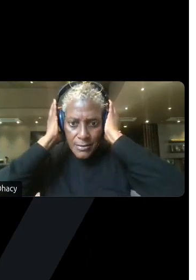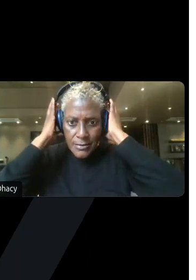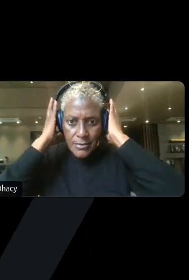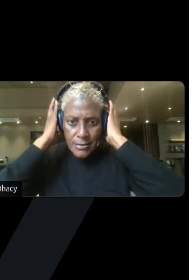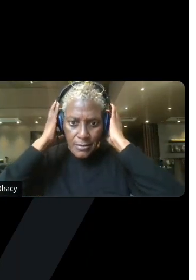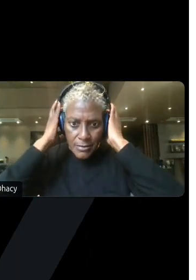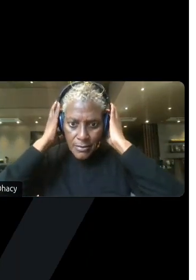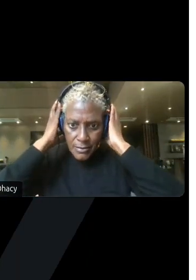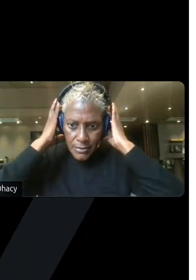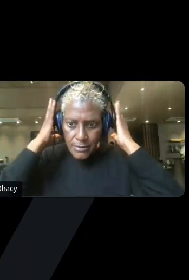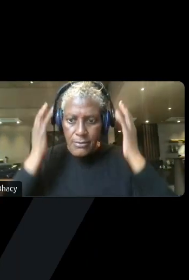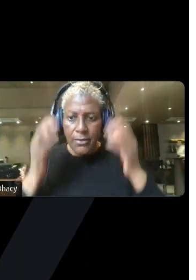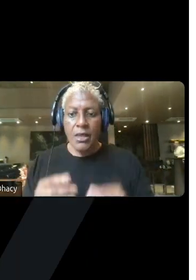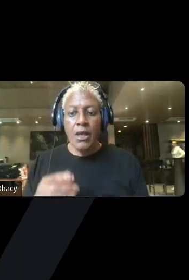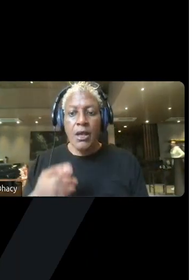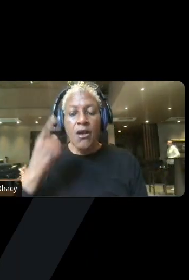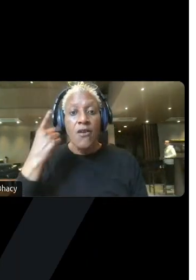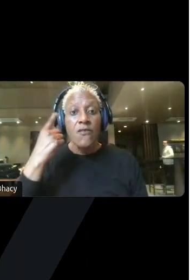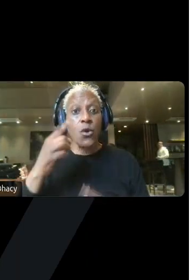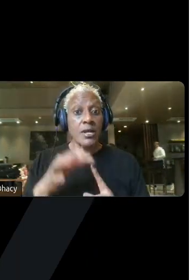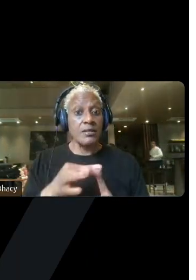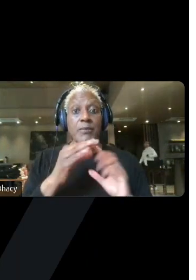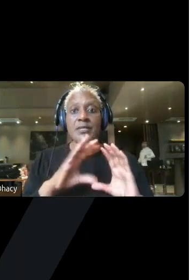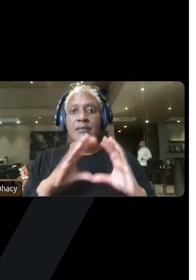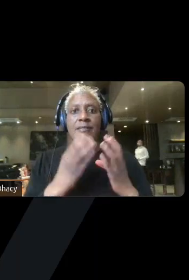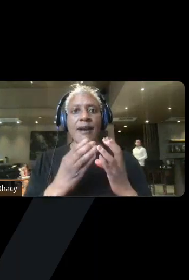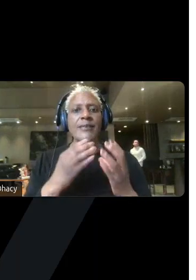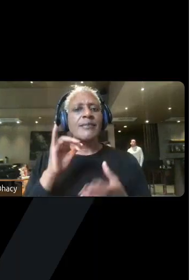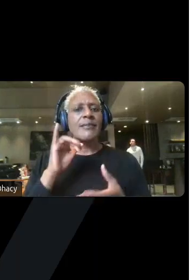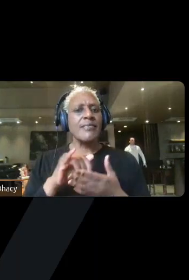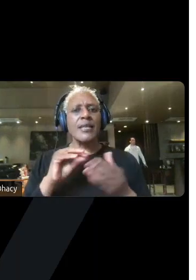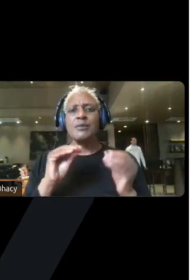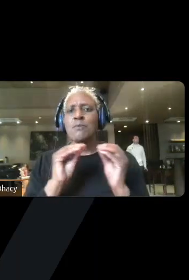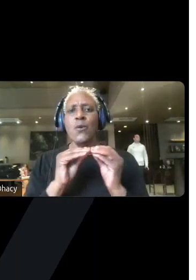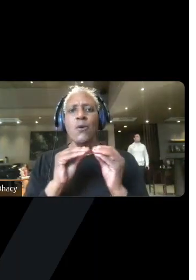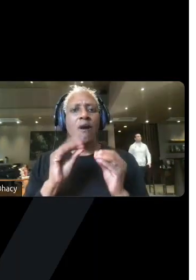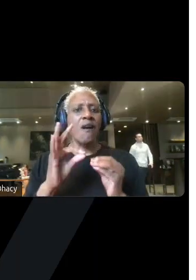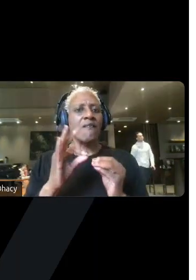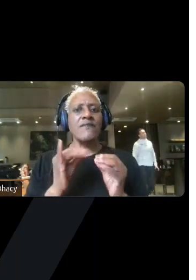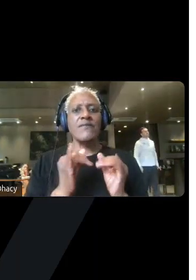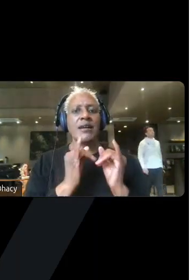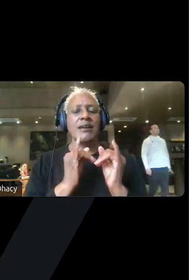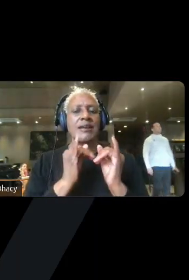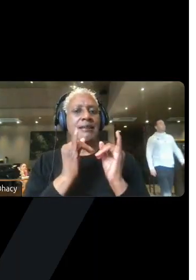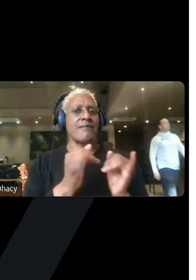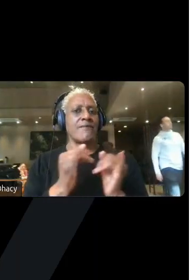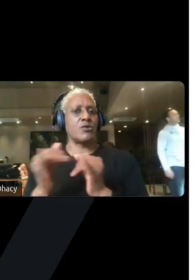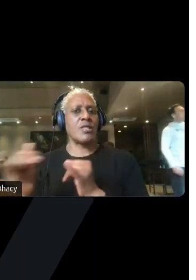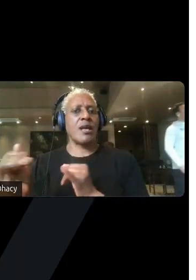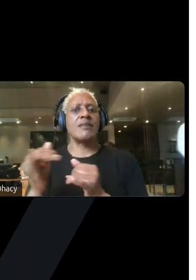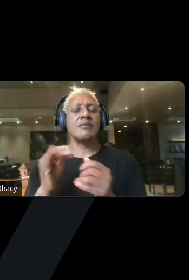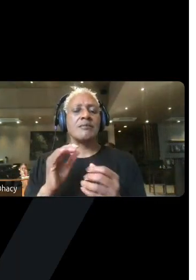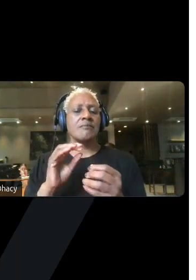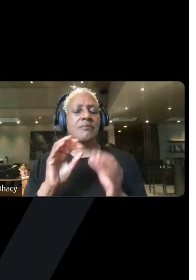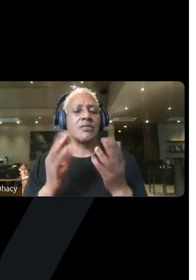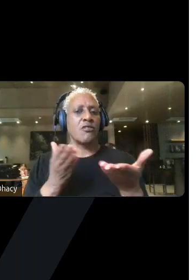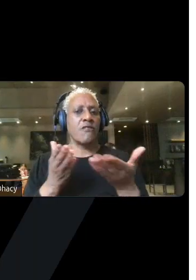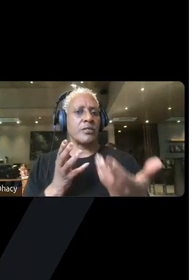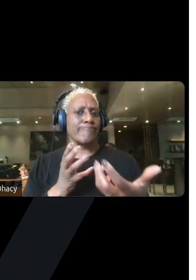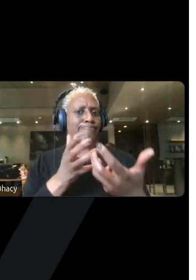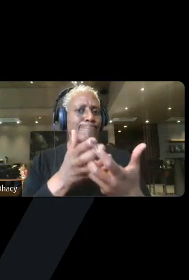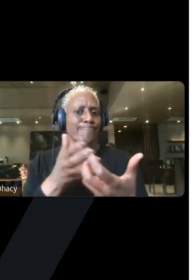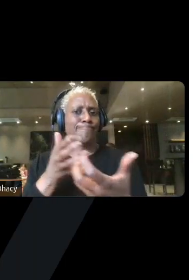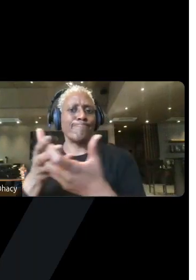So for special class, this is more of an individualized service, meaning that it's a special